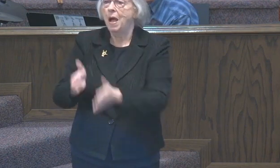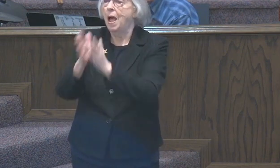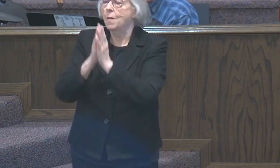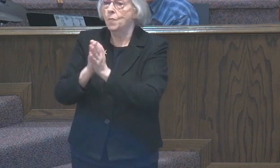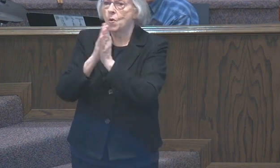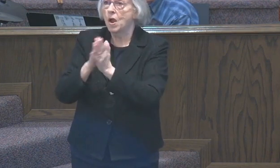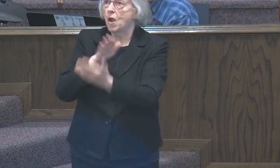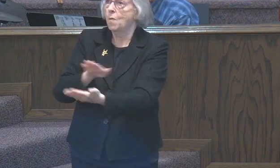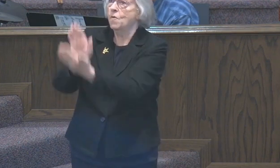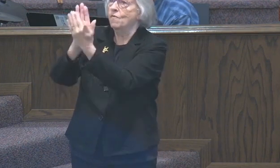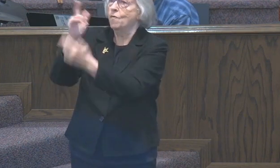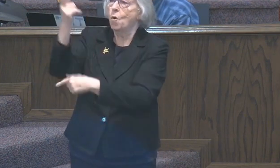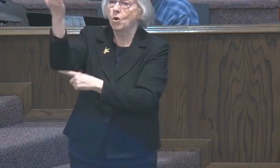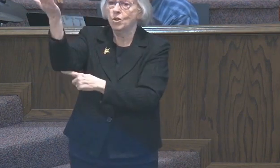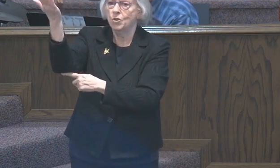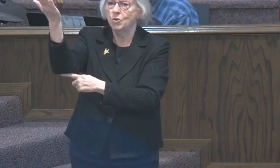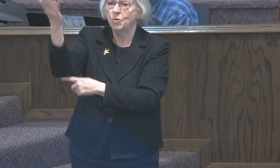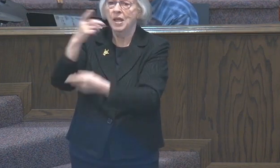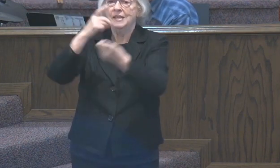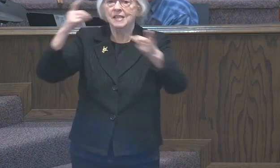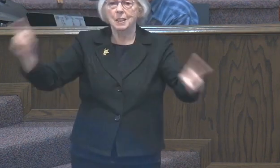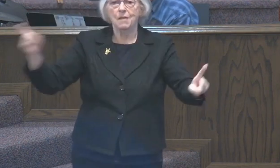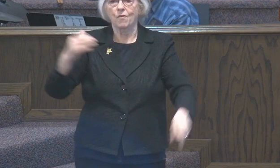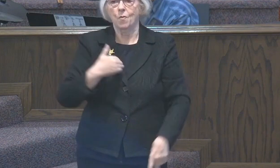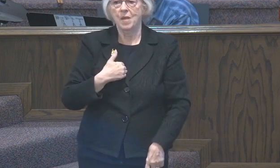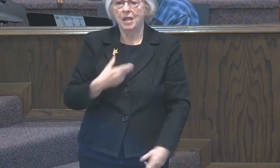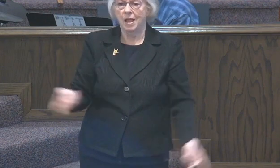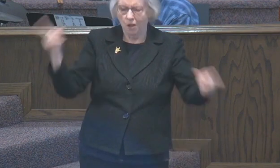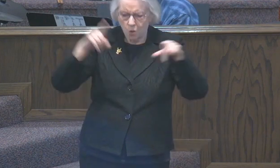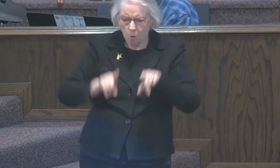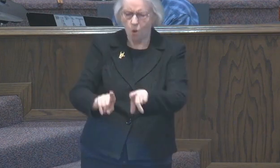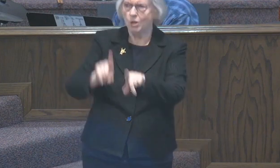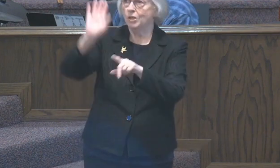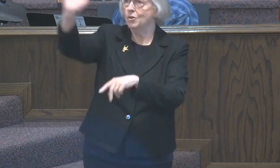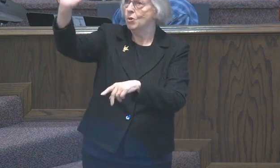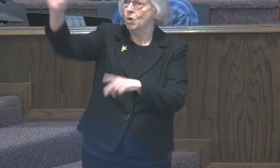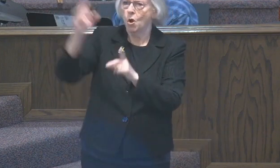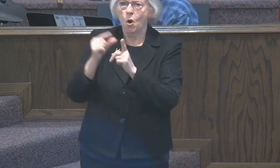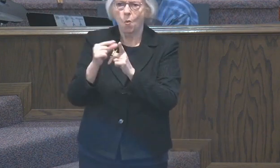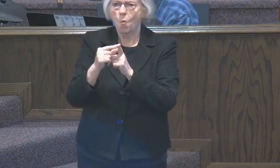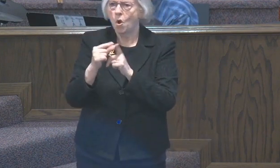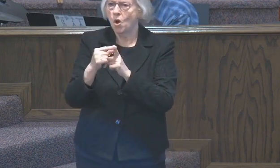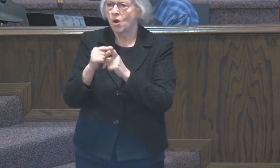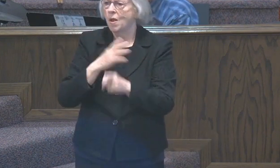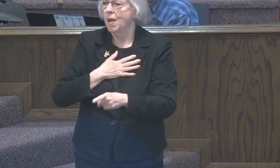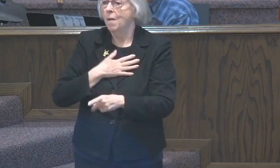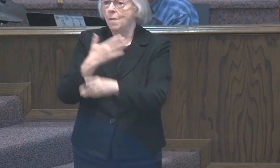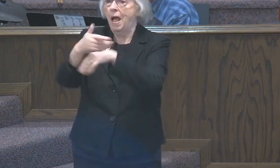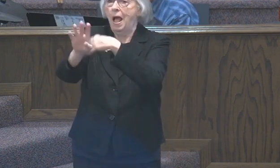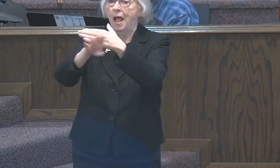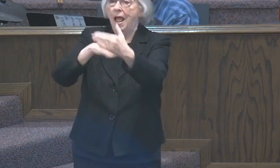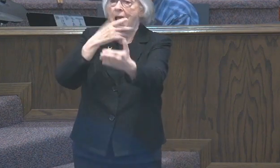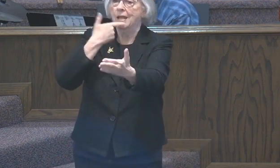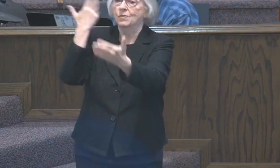come before you. Deliver me according to your word. My lips shall utter praise, for